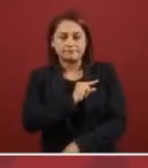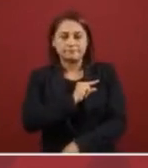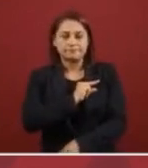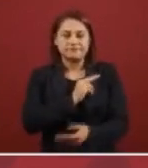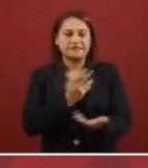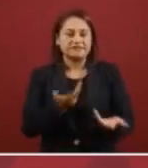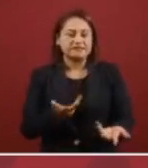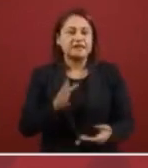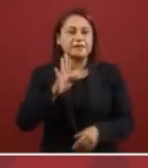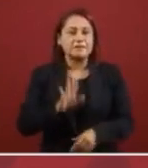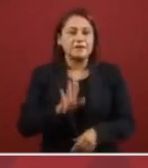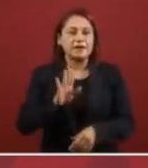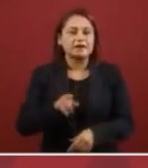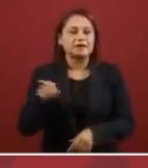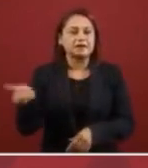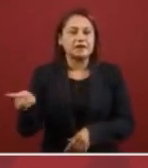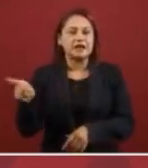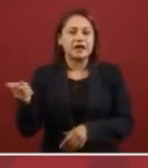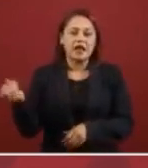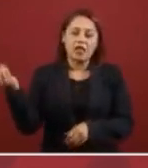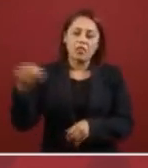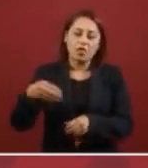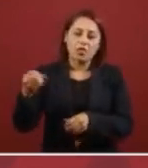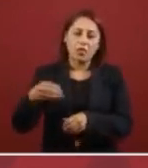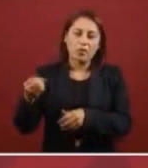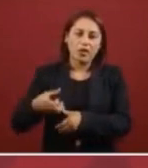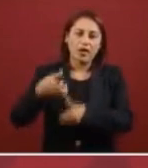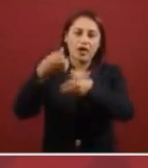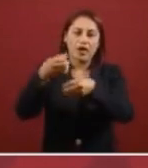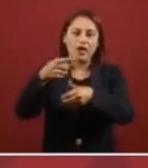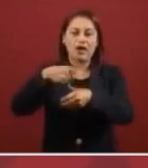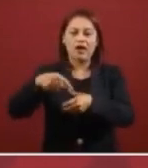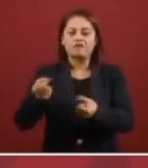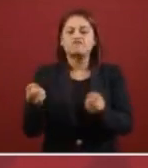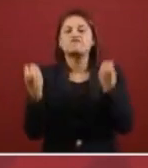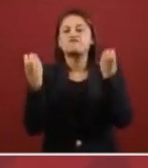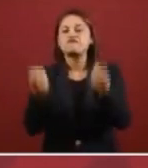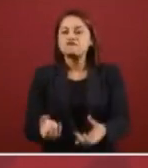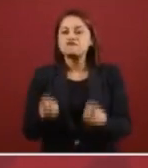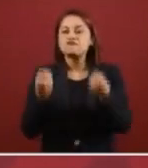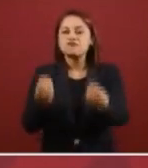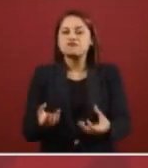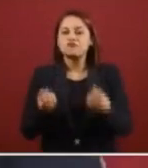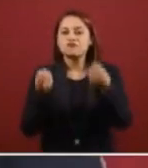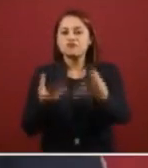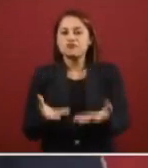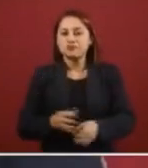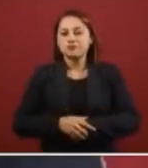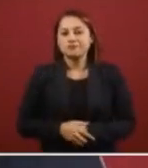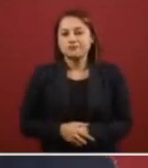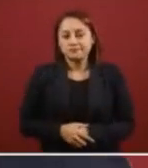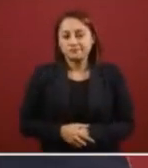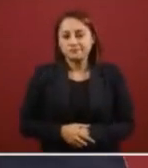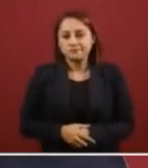entities. It was like a piñata. La gran piñata. It was like we were a great piñata.